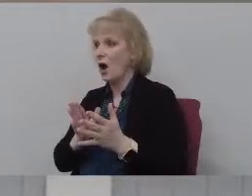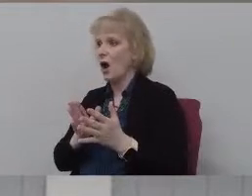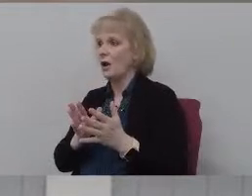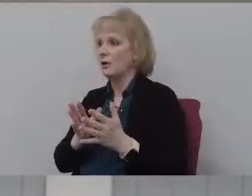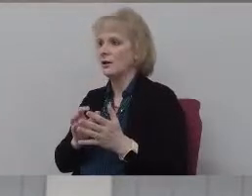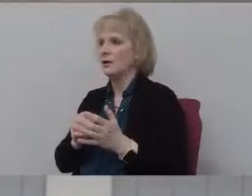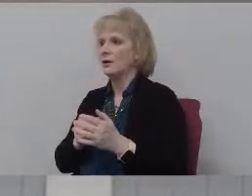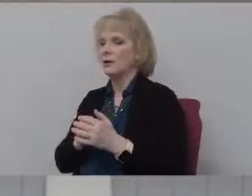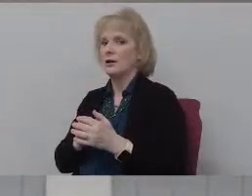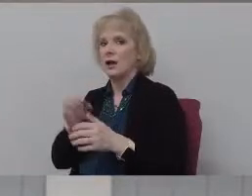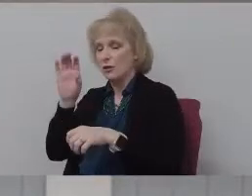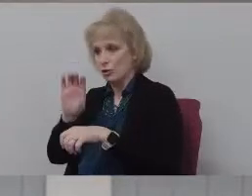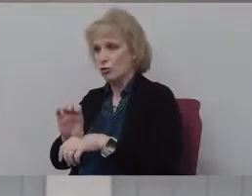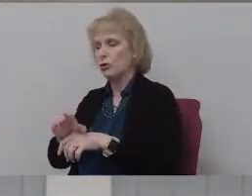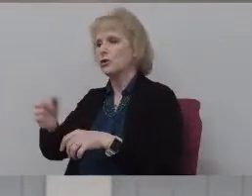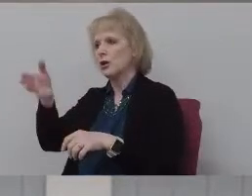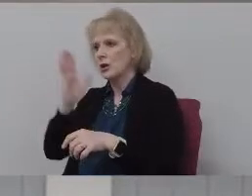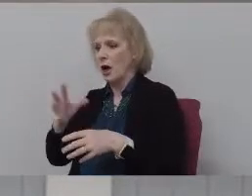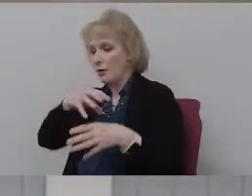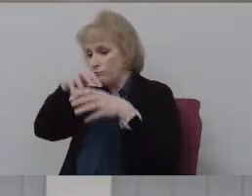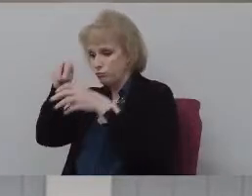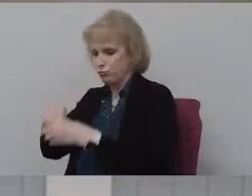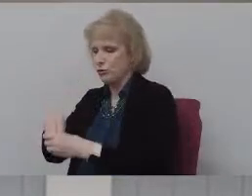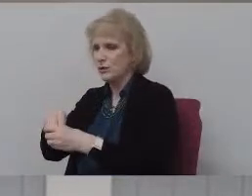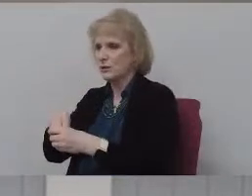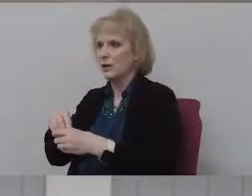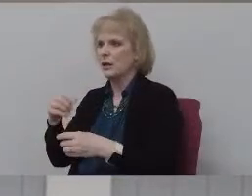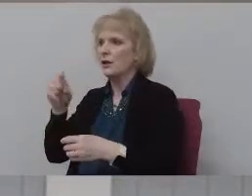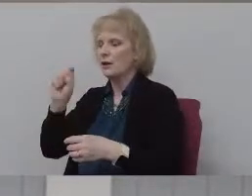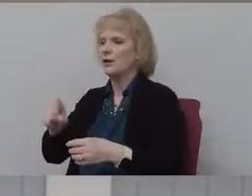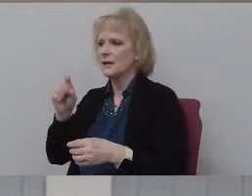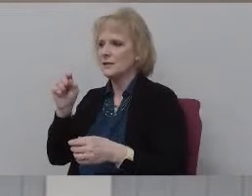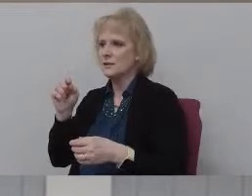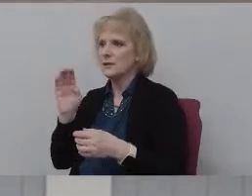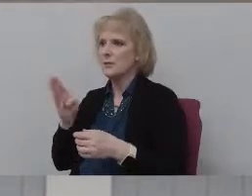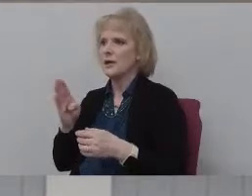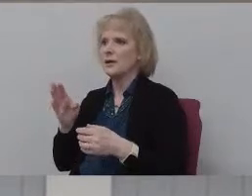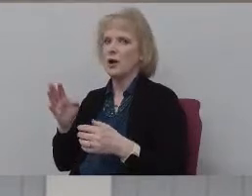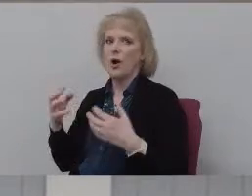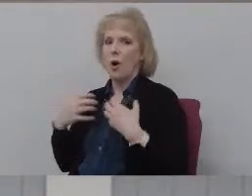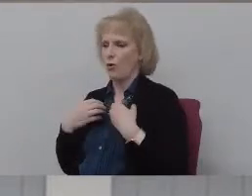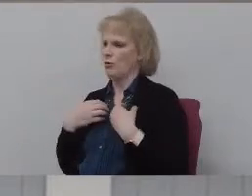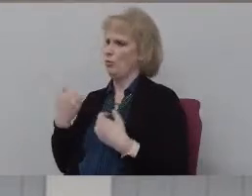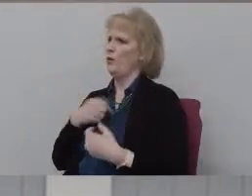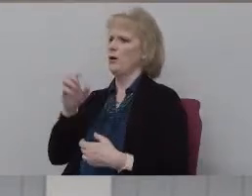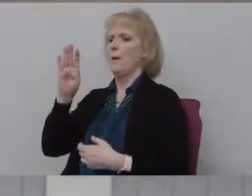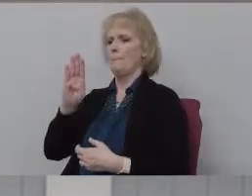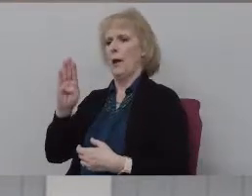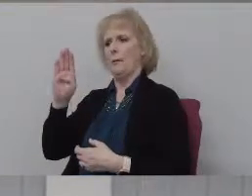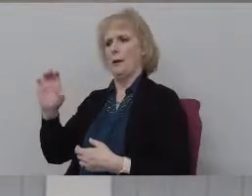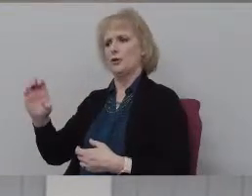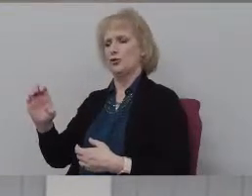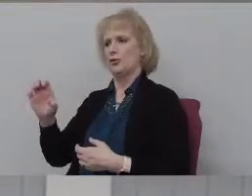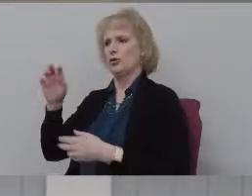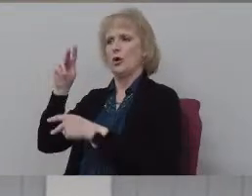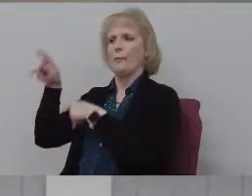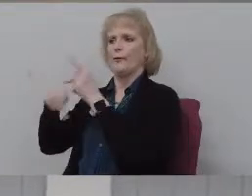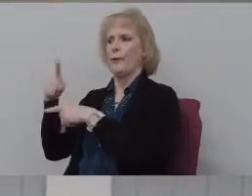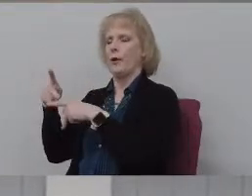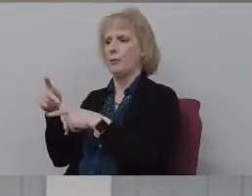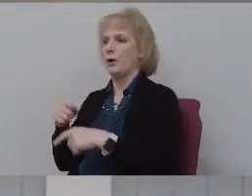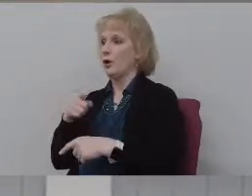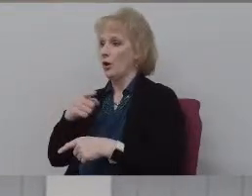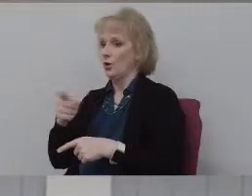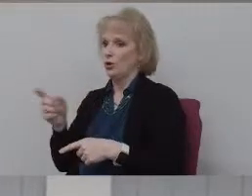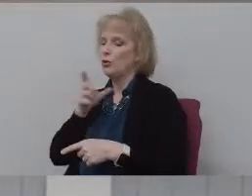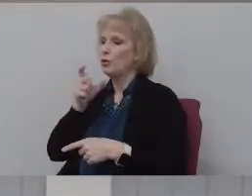The church that God puts us in and that we belong to, there needs to be some ownership. Okay, we're Bible Baptist Church, Puyallup, right now. And those of you that